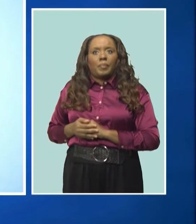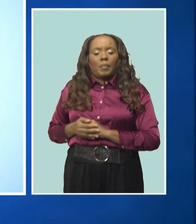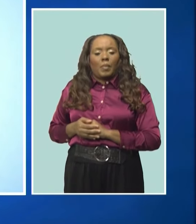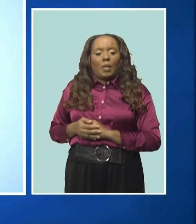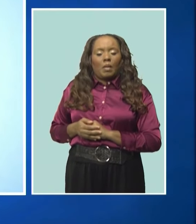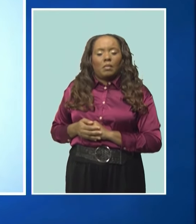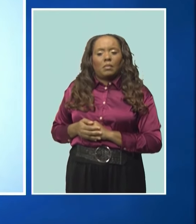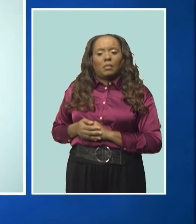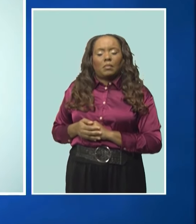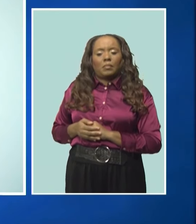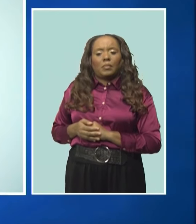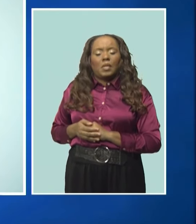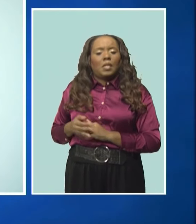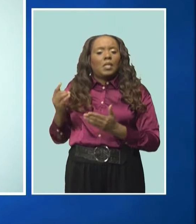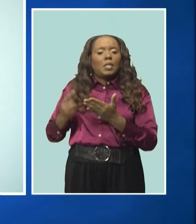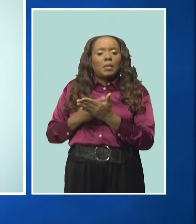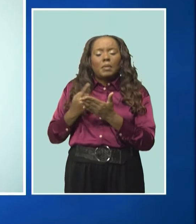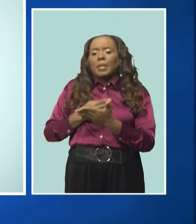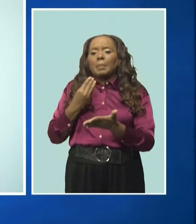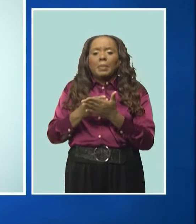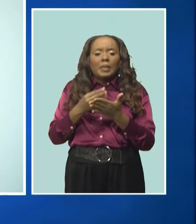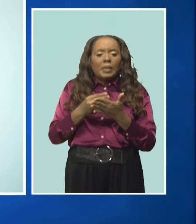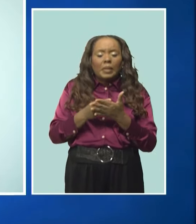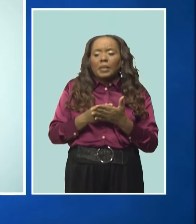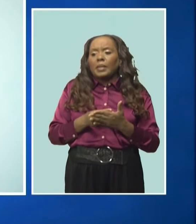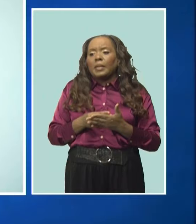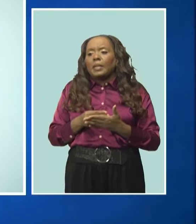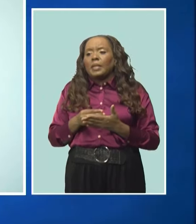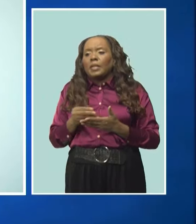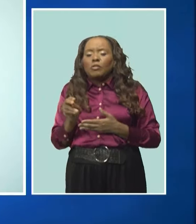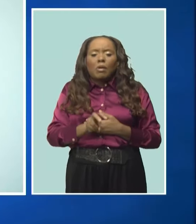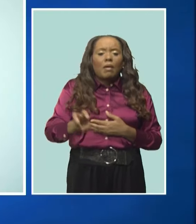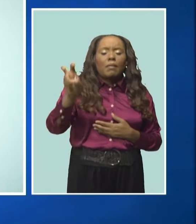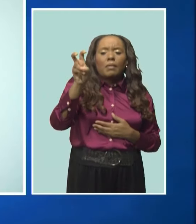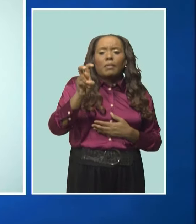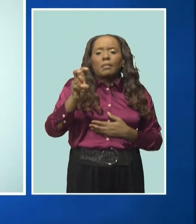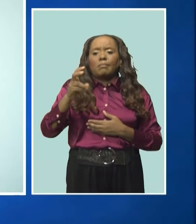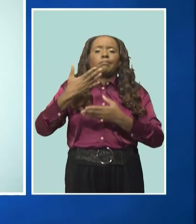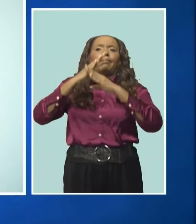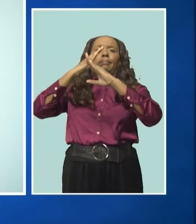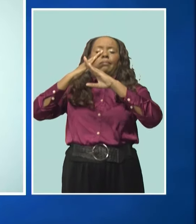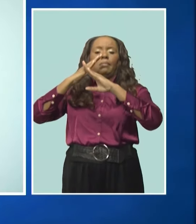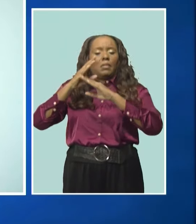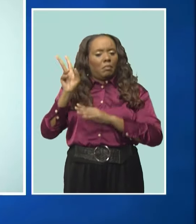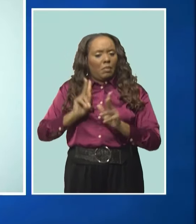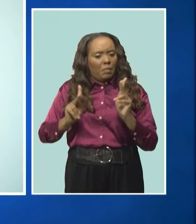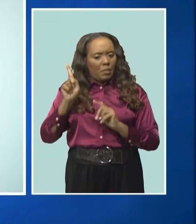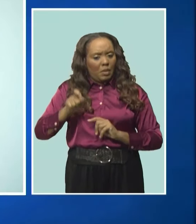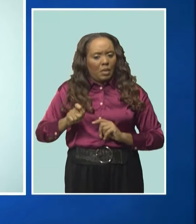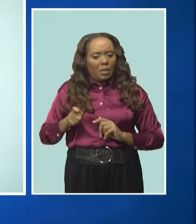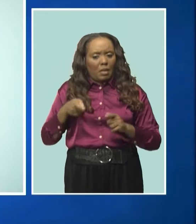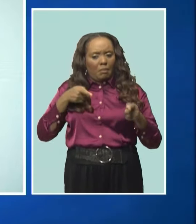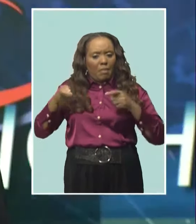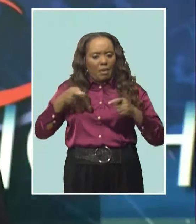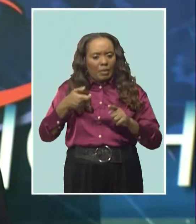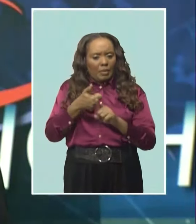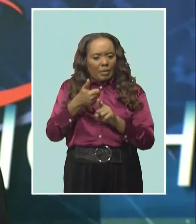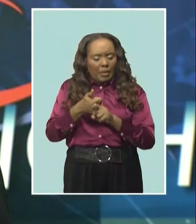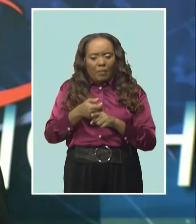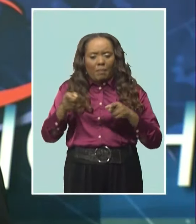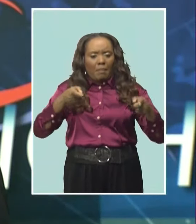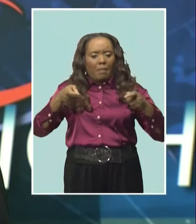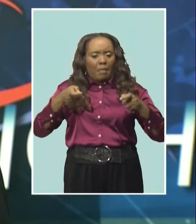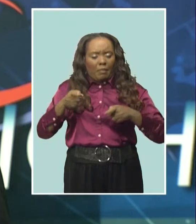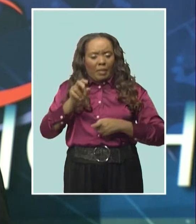and cultural barriers to ensure more people can appropriately manage their chronic conditions.